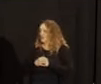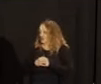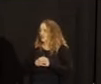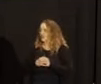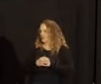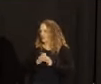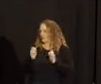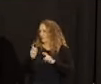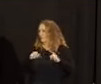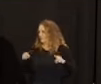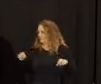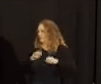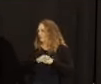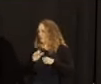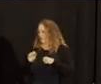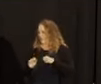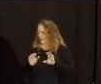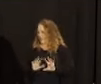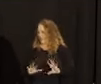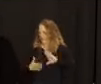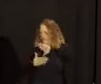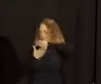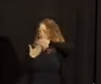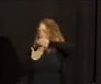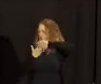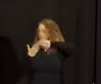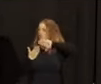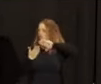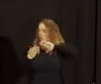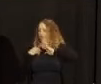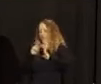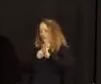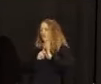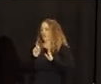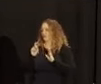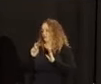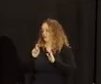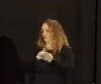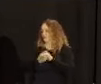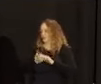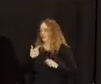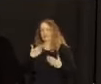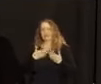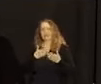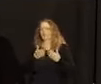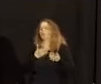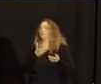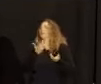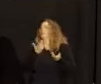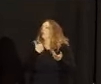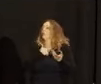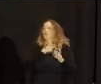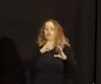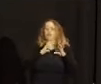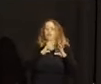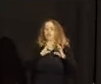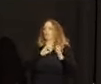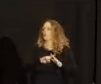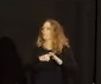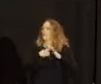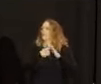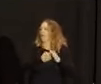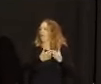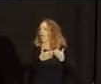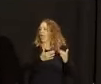disabilities in the South, and like driving the policy changes that we need. Which I think, you know, even the conversations around the rolling out of